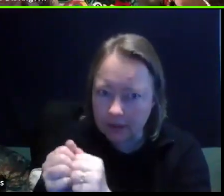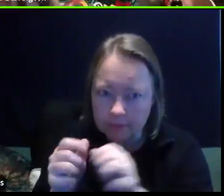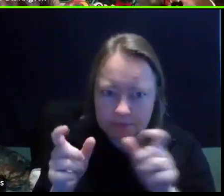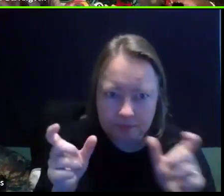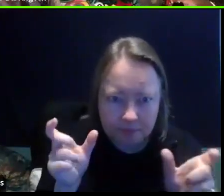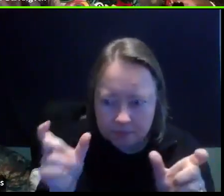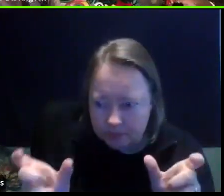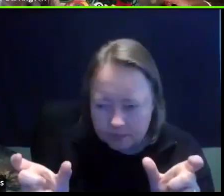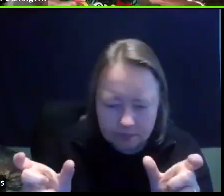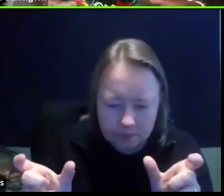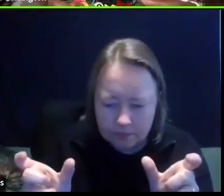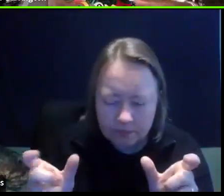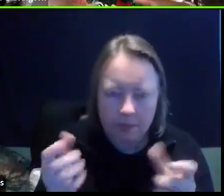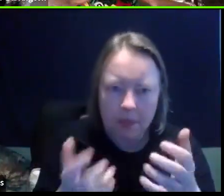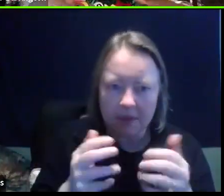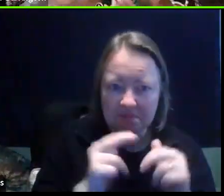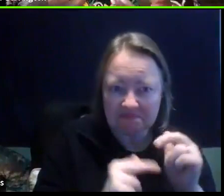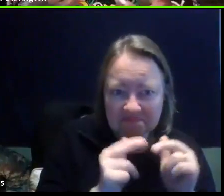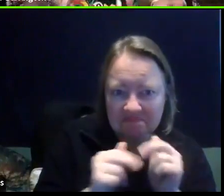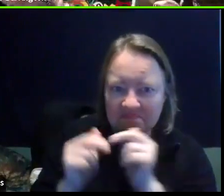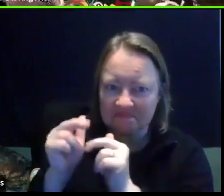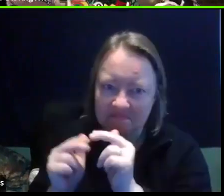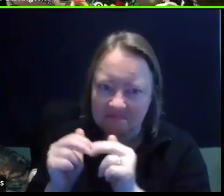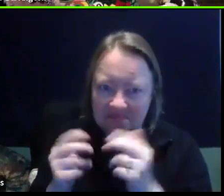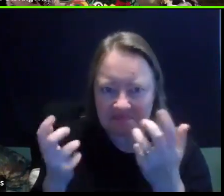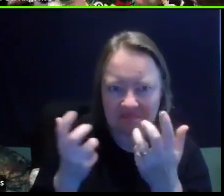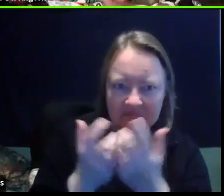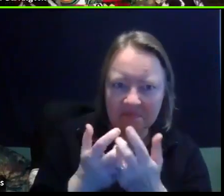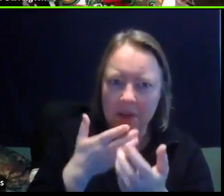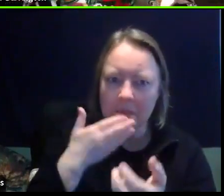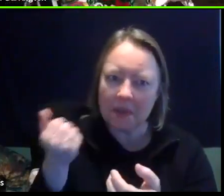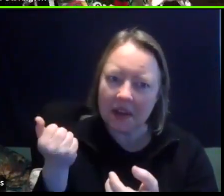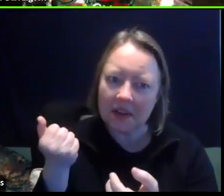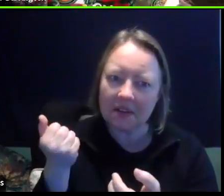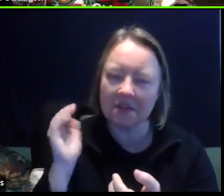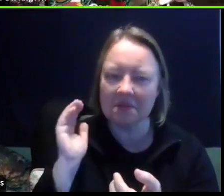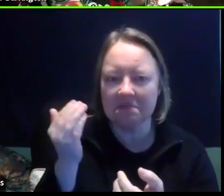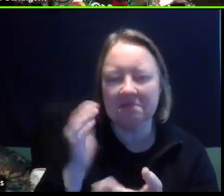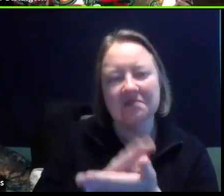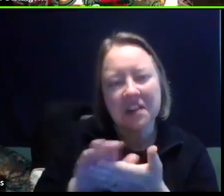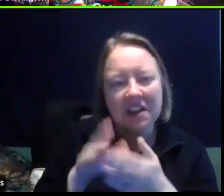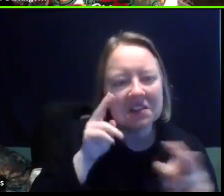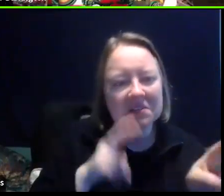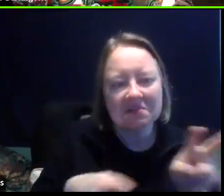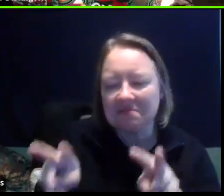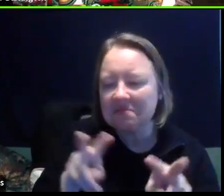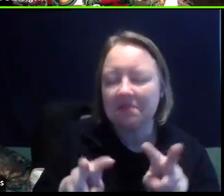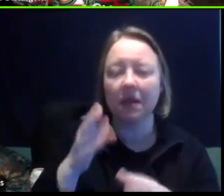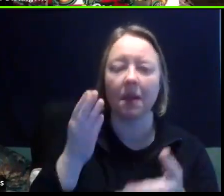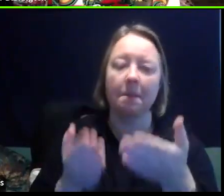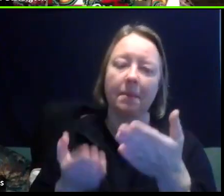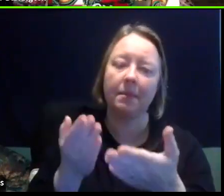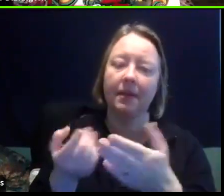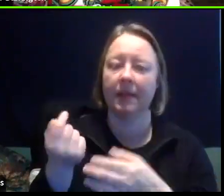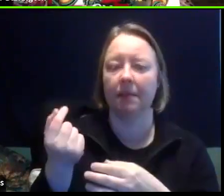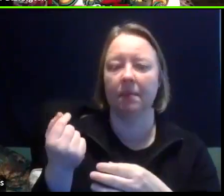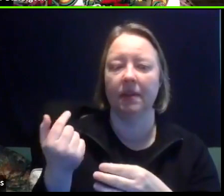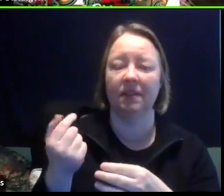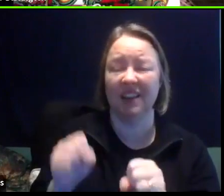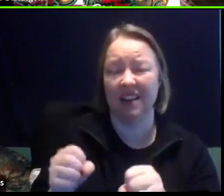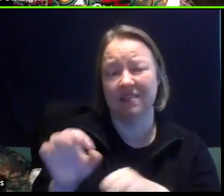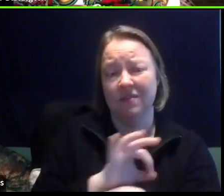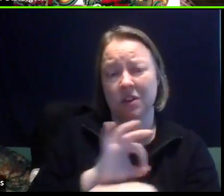better fit, make it look aesthetically pleasing, and maybe be a little bit more